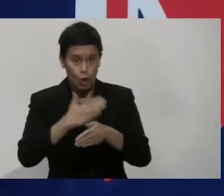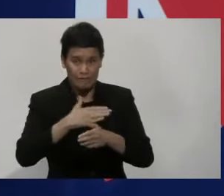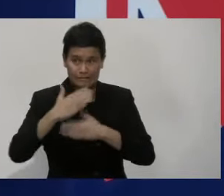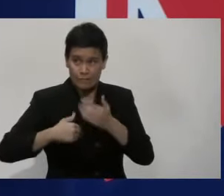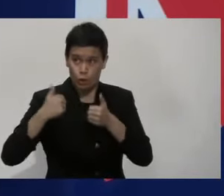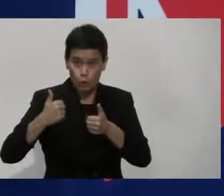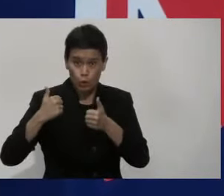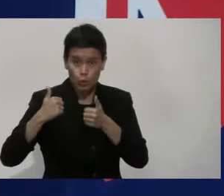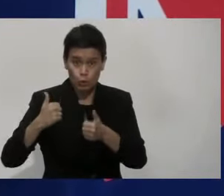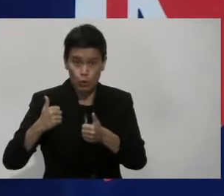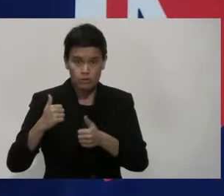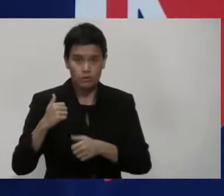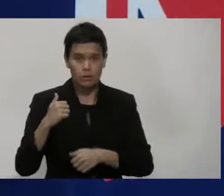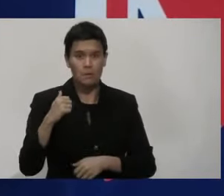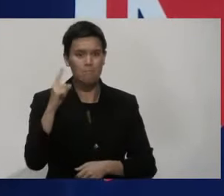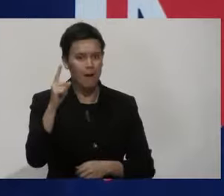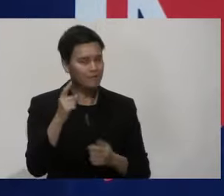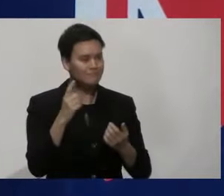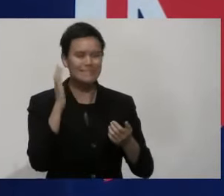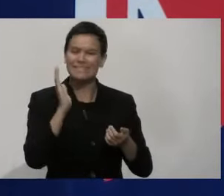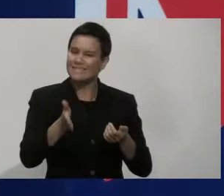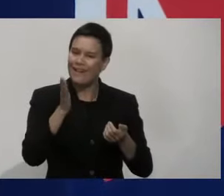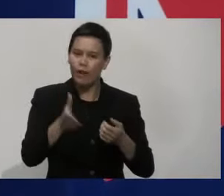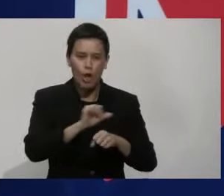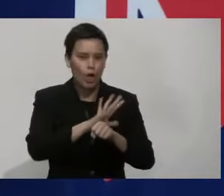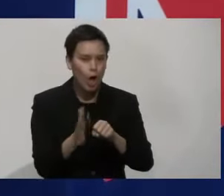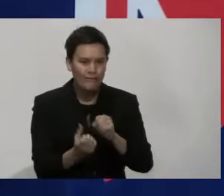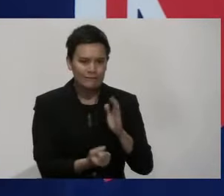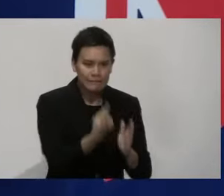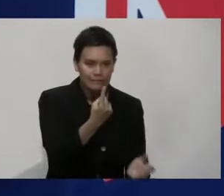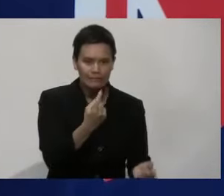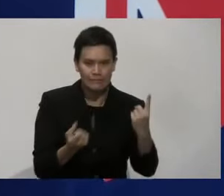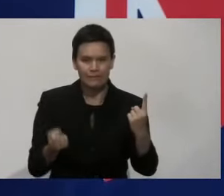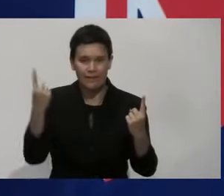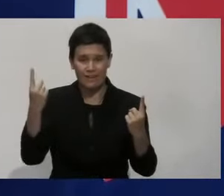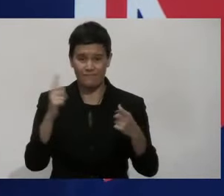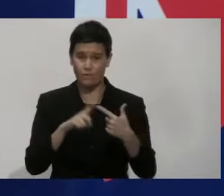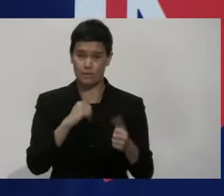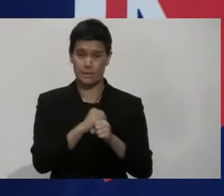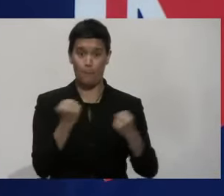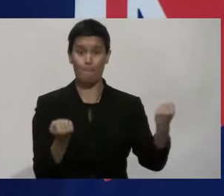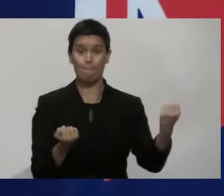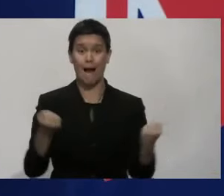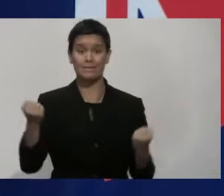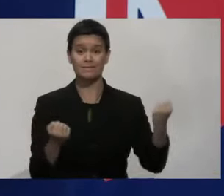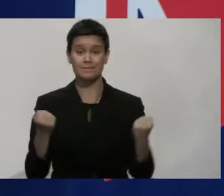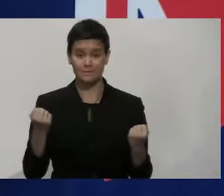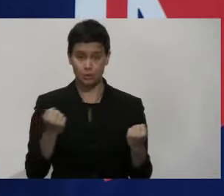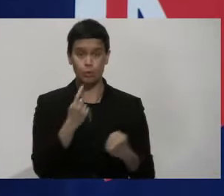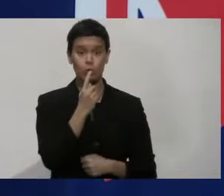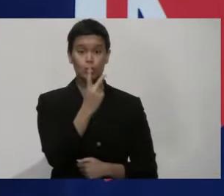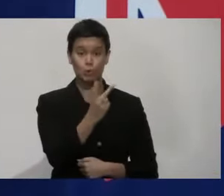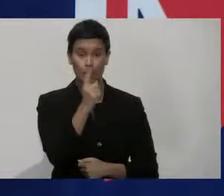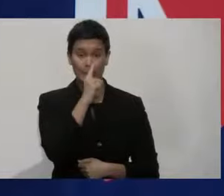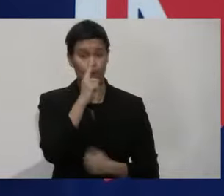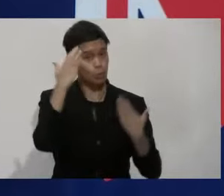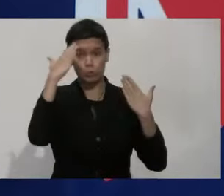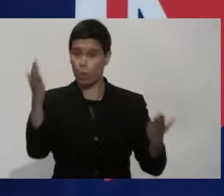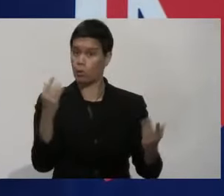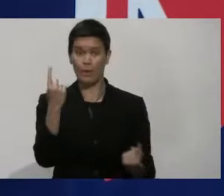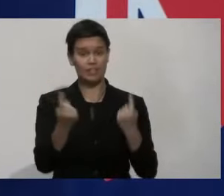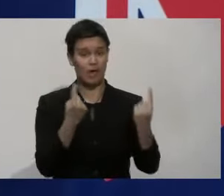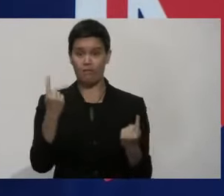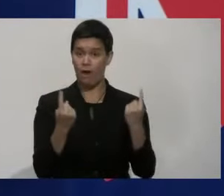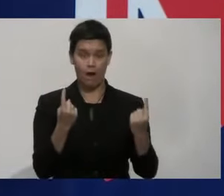have happened on a bus journey between absolute strangers. We have seen a case we believe occurred through a retail